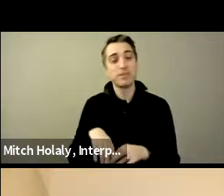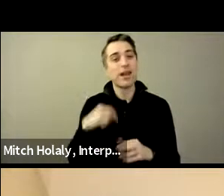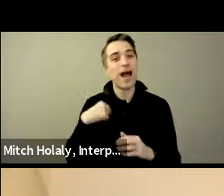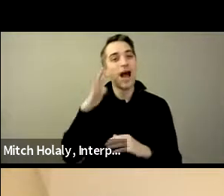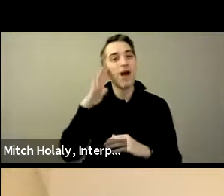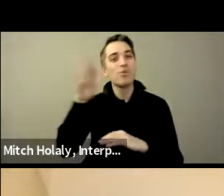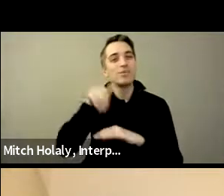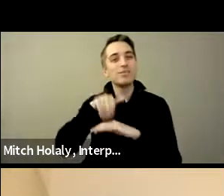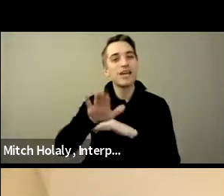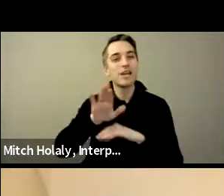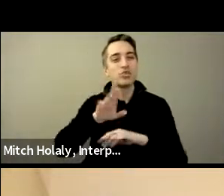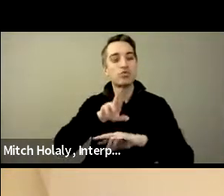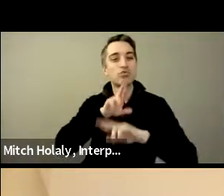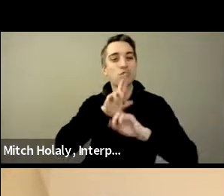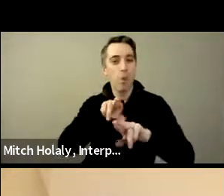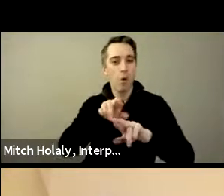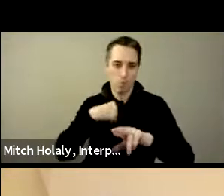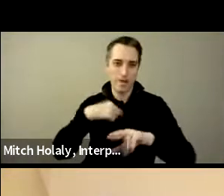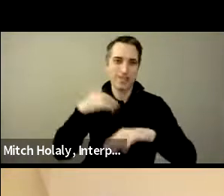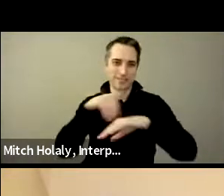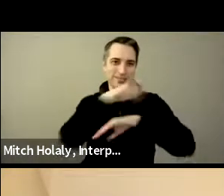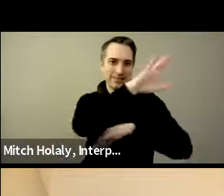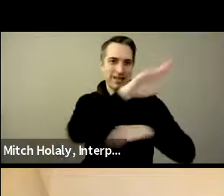report that we submitted to the governor and